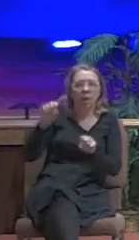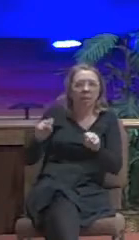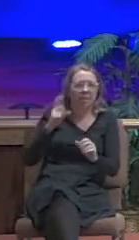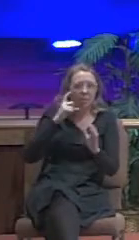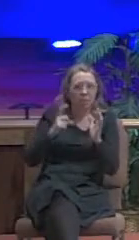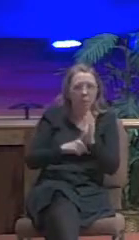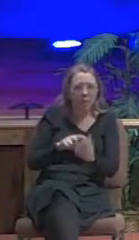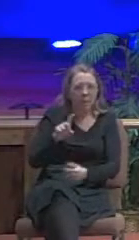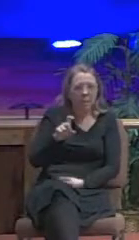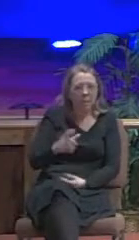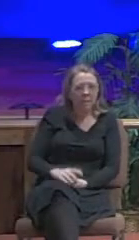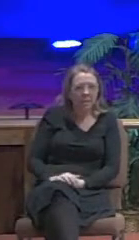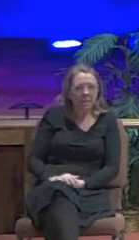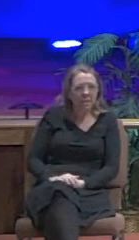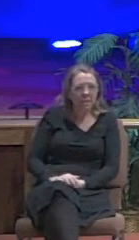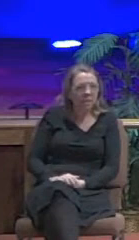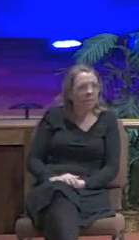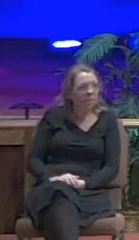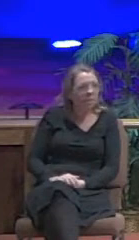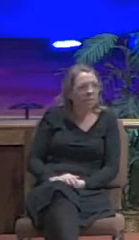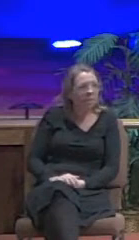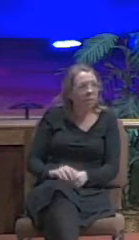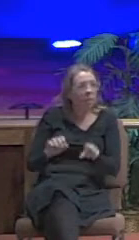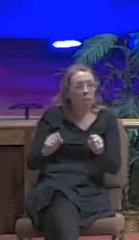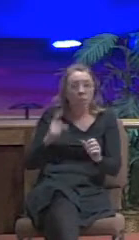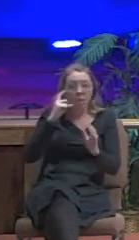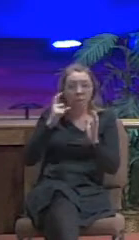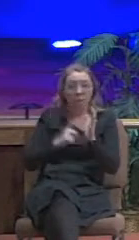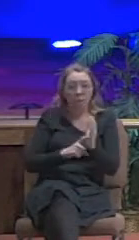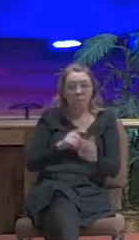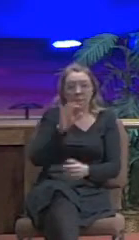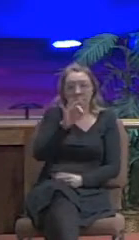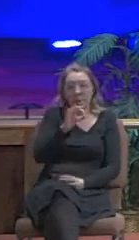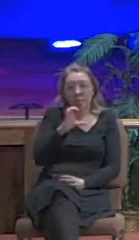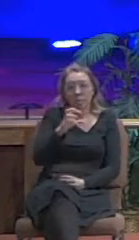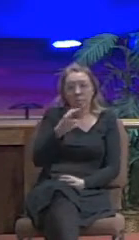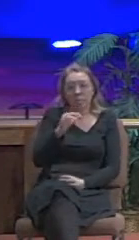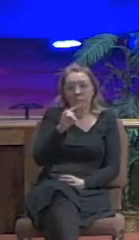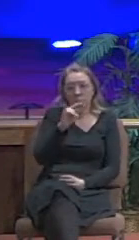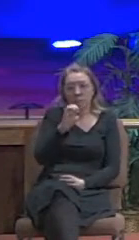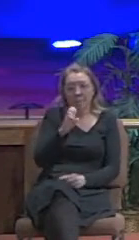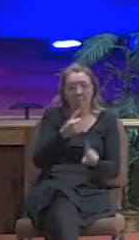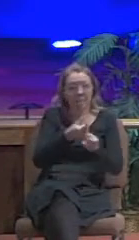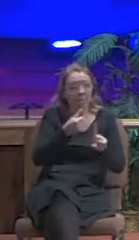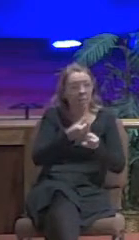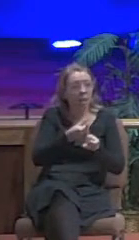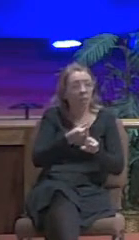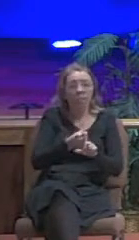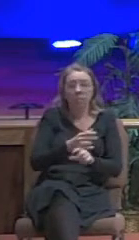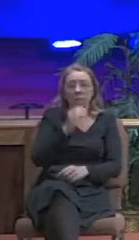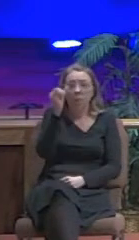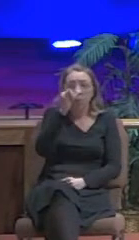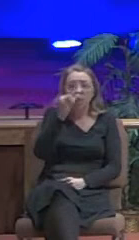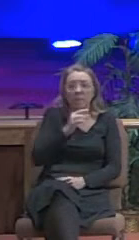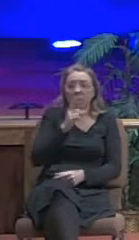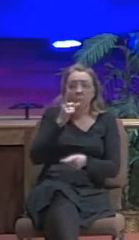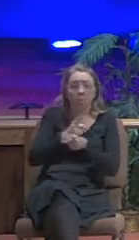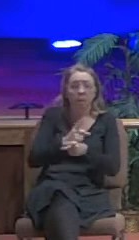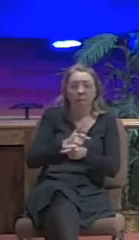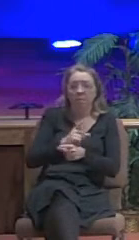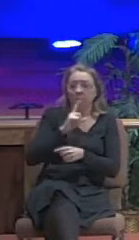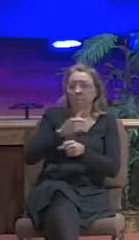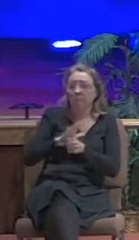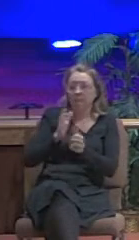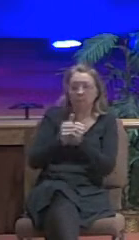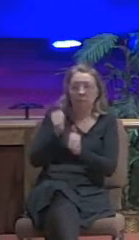You can tell Pastor Christie is in right covenant with God. She exudes joy wherever she walks. Doesn't matter if